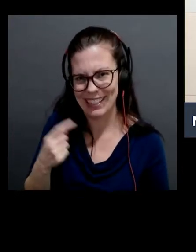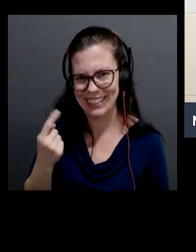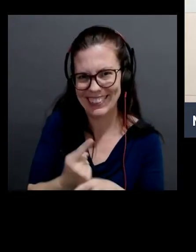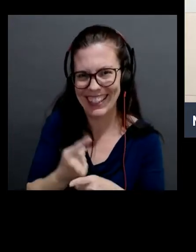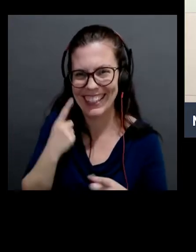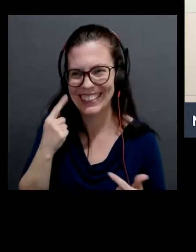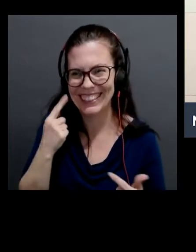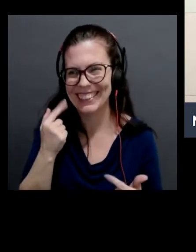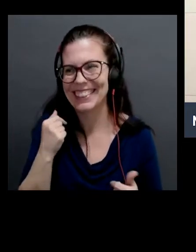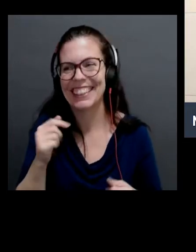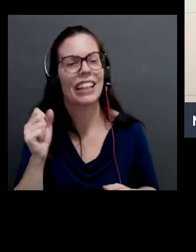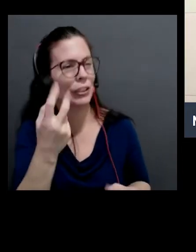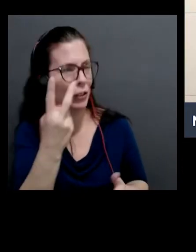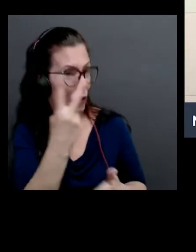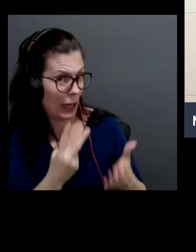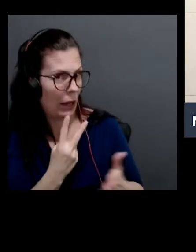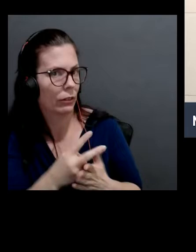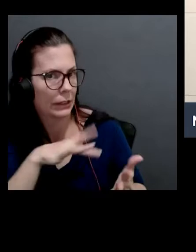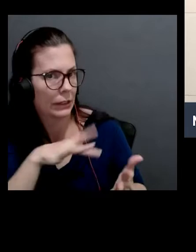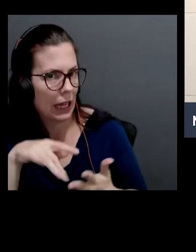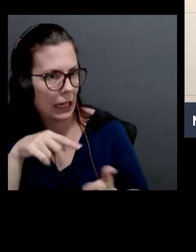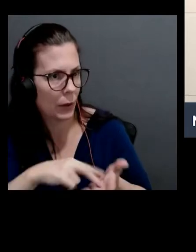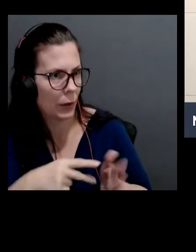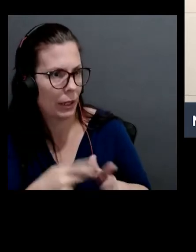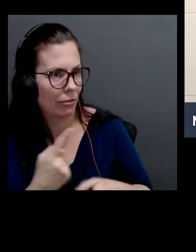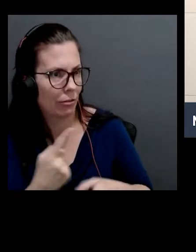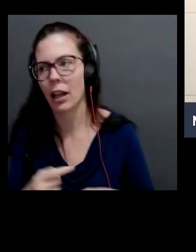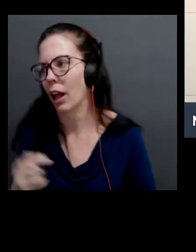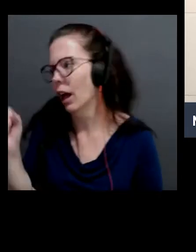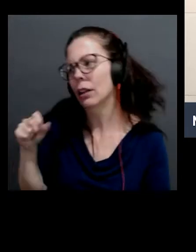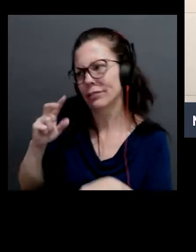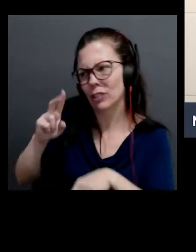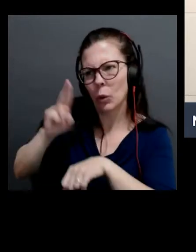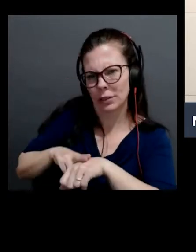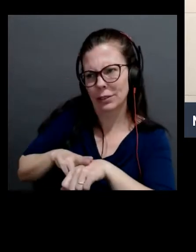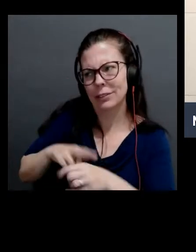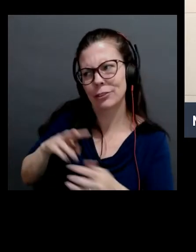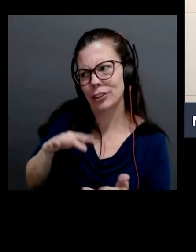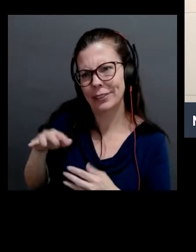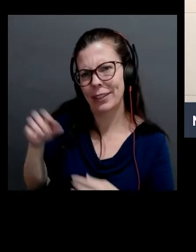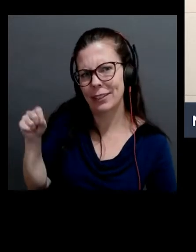2 hours for Yeah. studying, right? Yeah. For studying. Yeah. Yeah. So